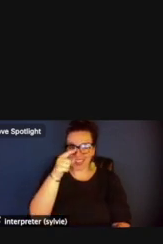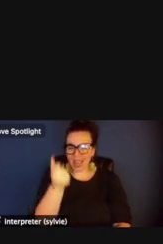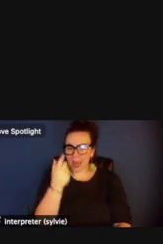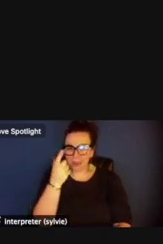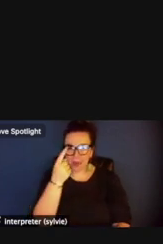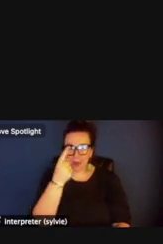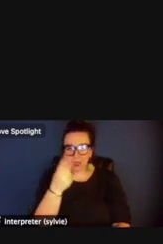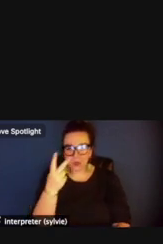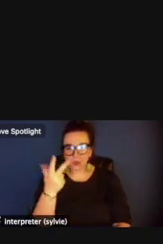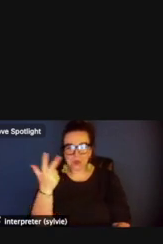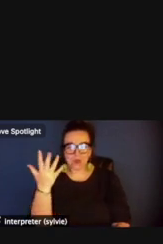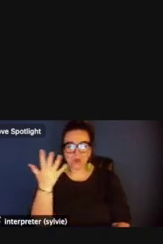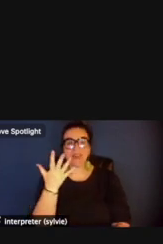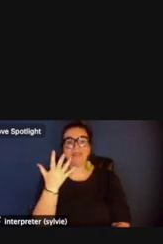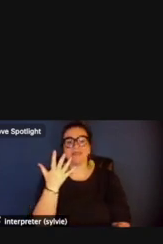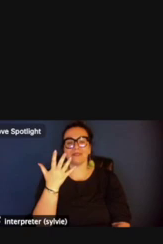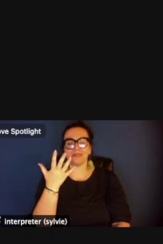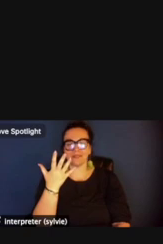they two, have? 1, 2, 3, 4.